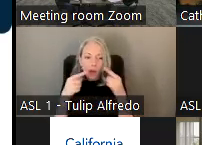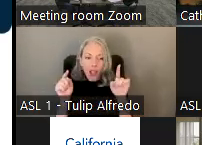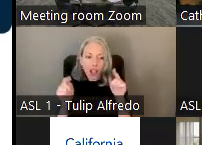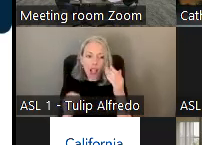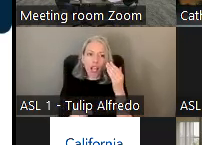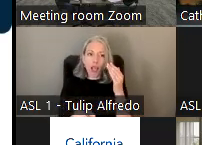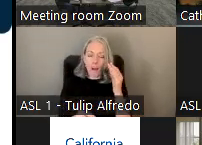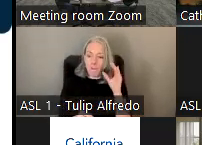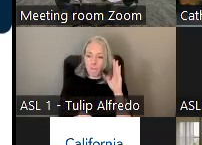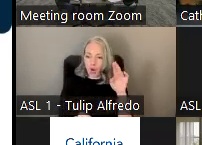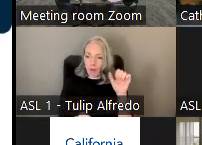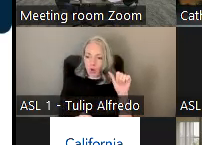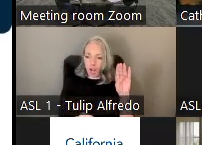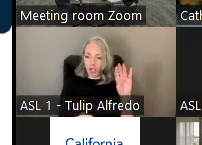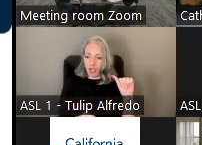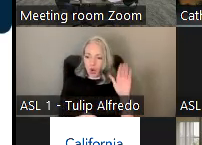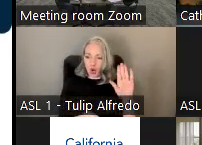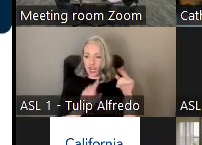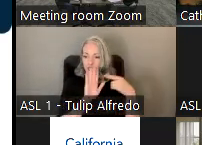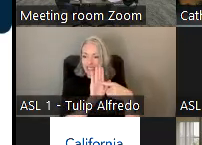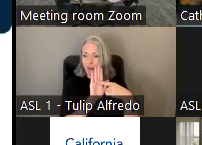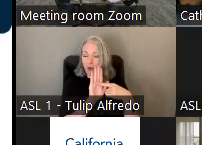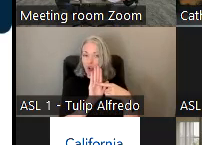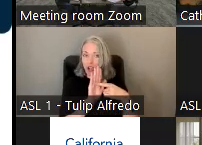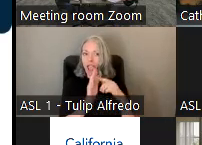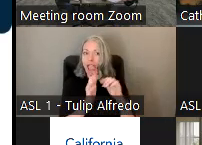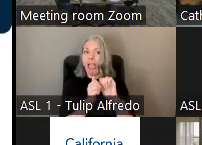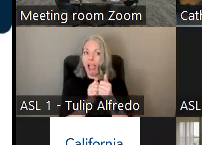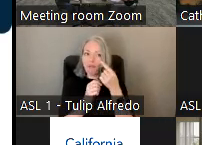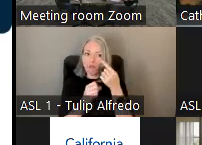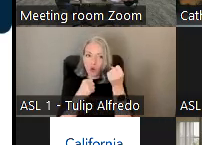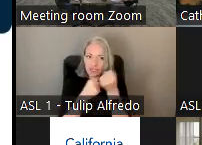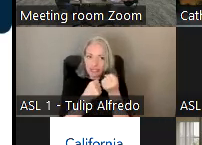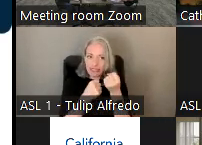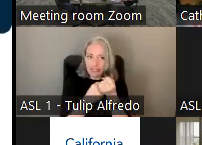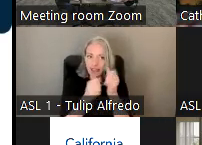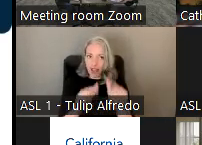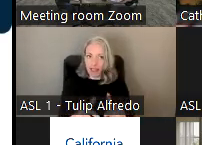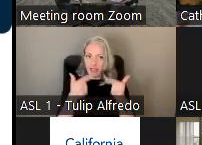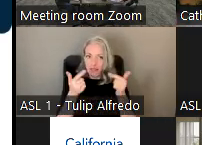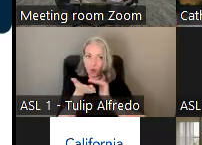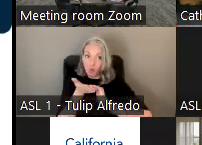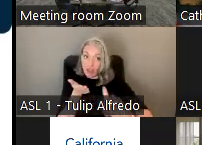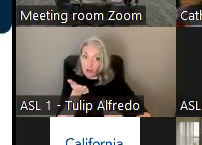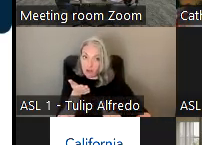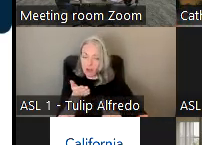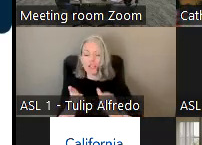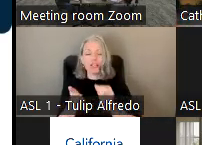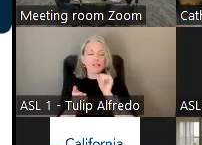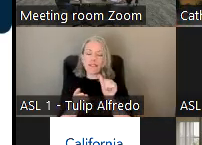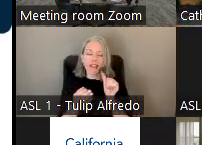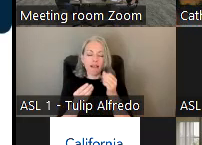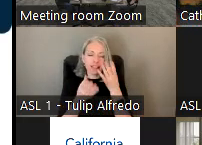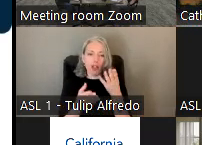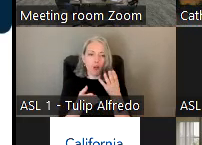example, which might fit under the how will we get there for assisted living waiver. She's like, rather than say to the state, you're going to expand